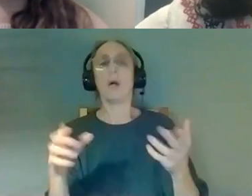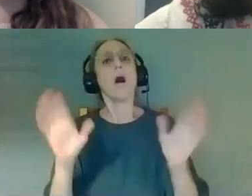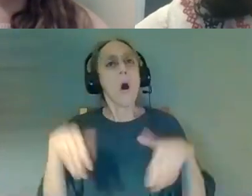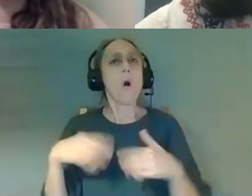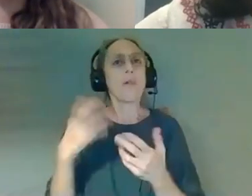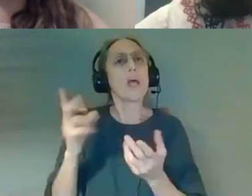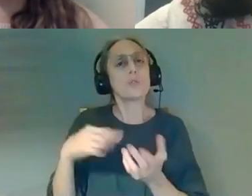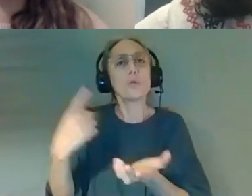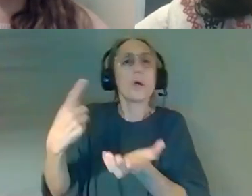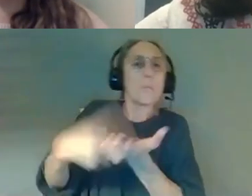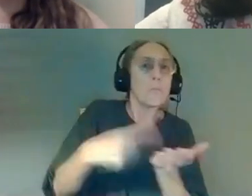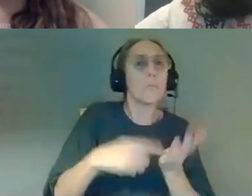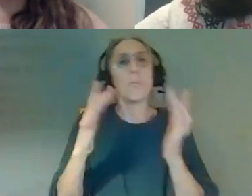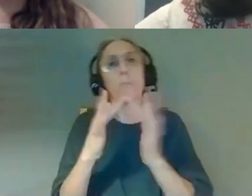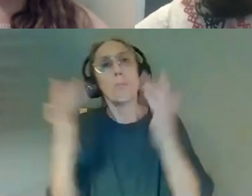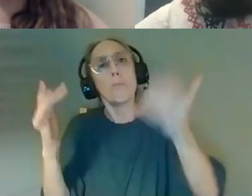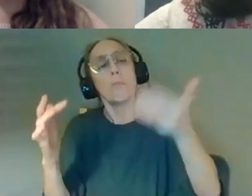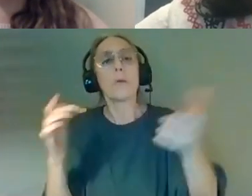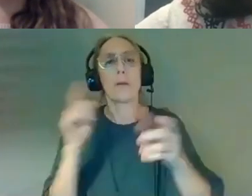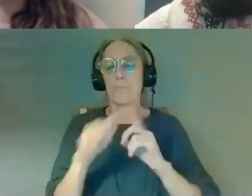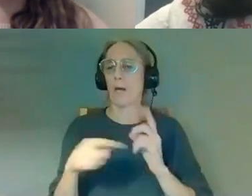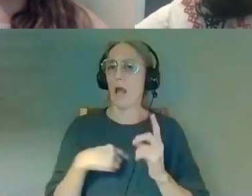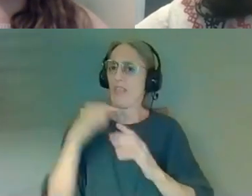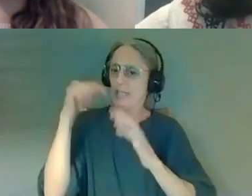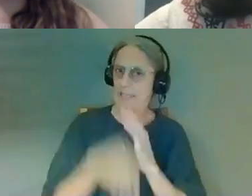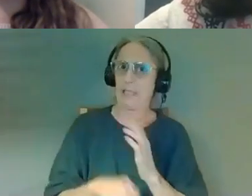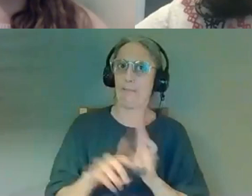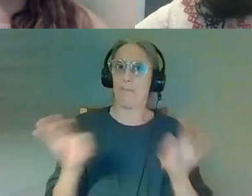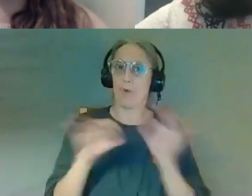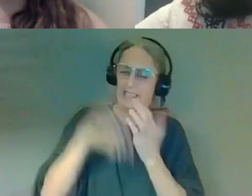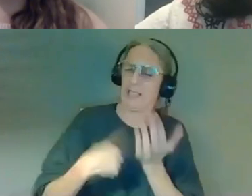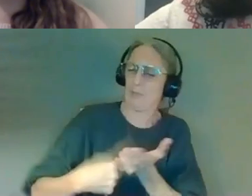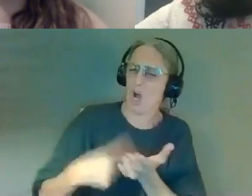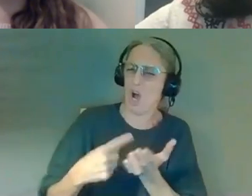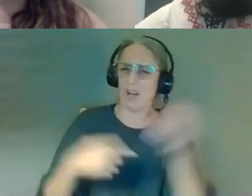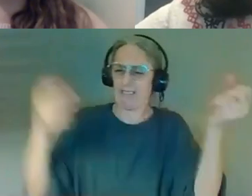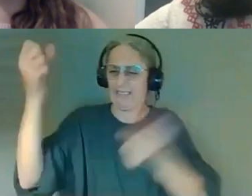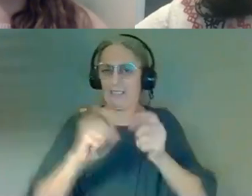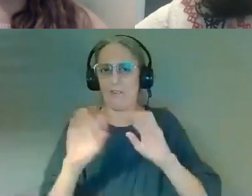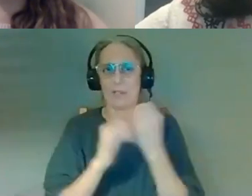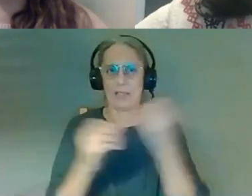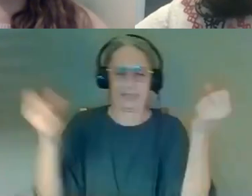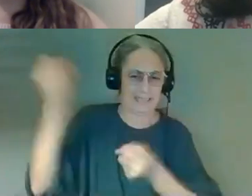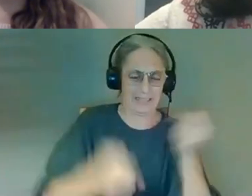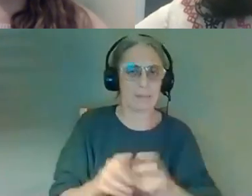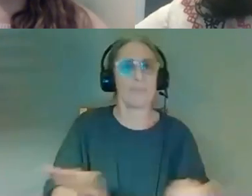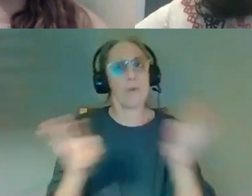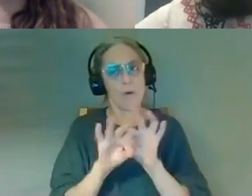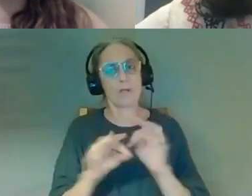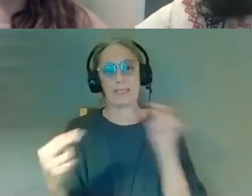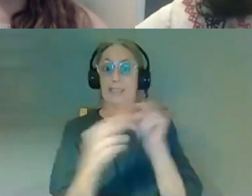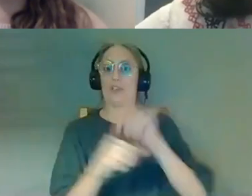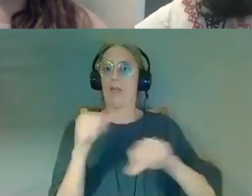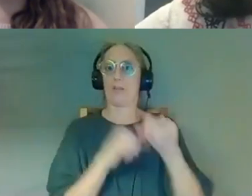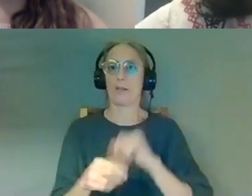Each other. Oh yeah, well that's what I keep saying. Sorry to jump in. This wasn't my opportunity to jump in, but this is one